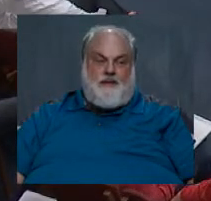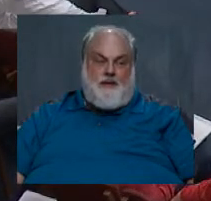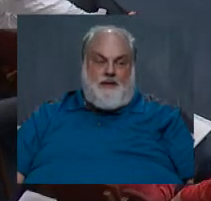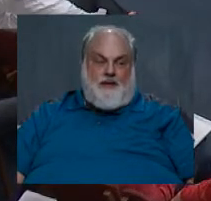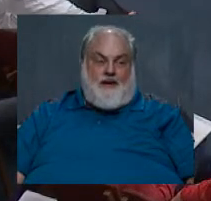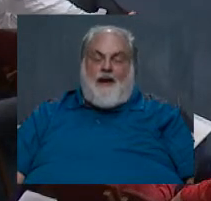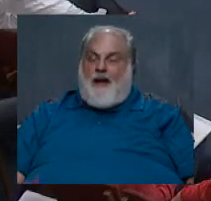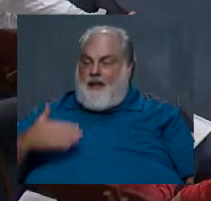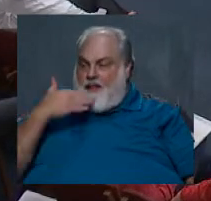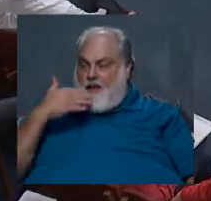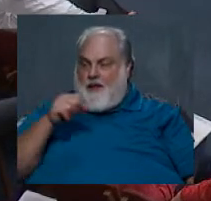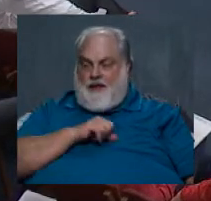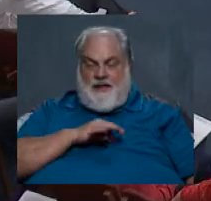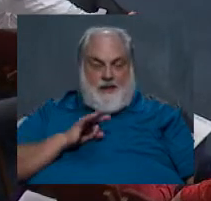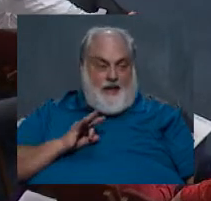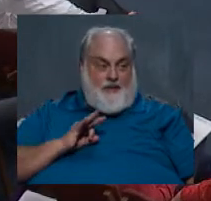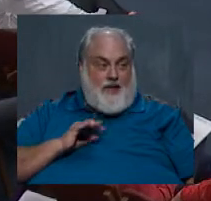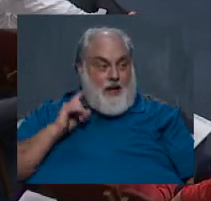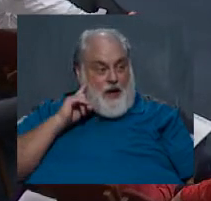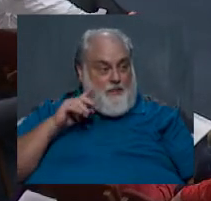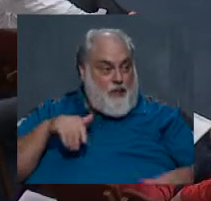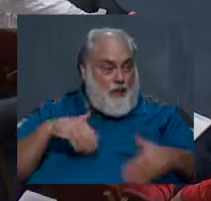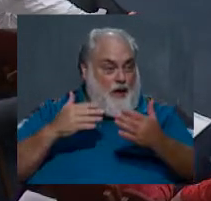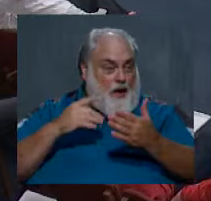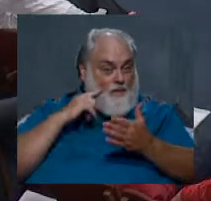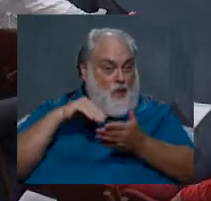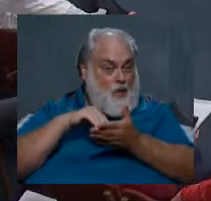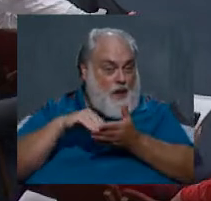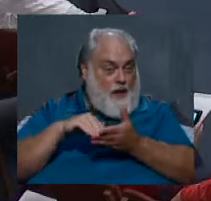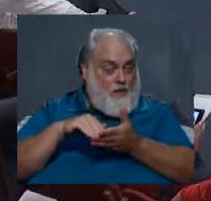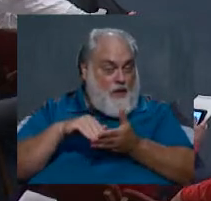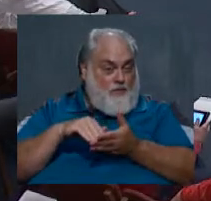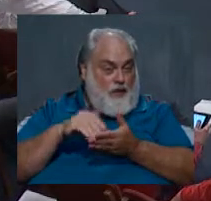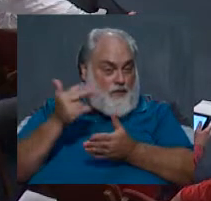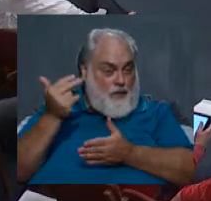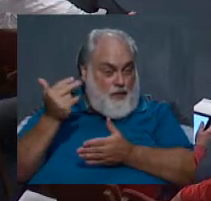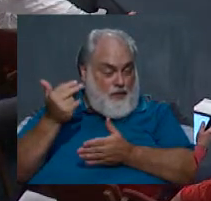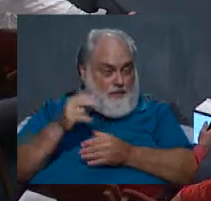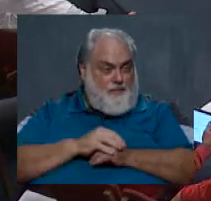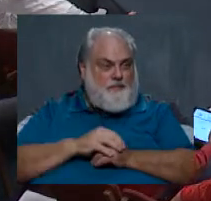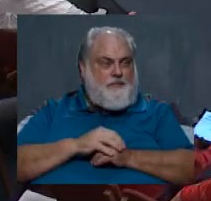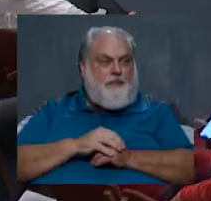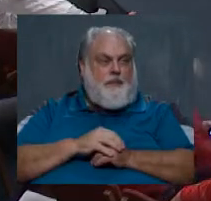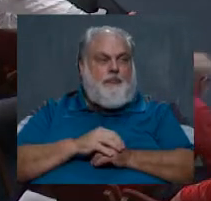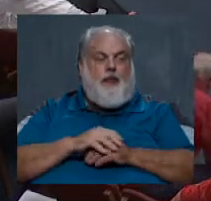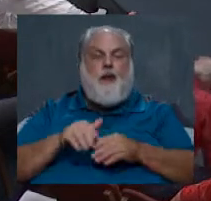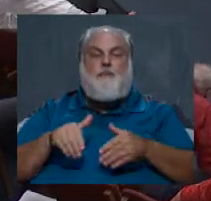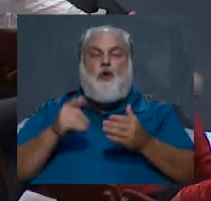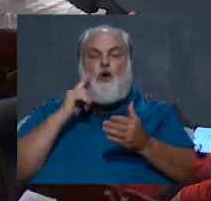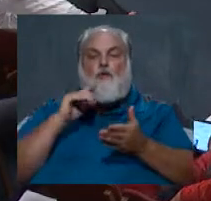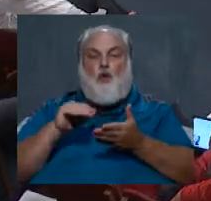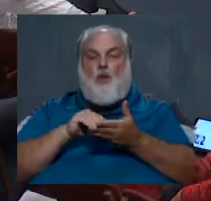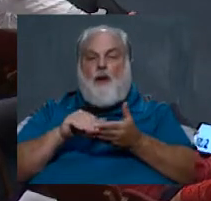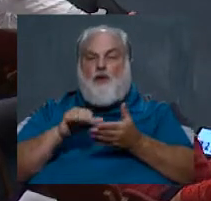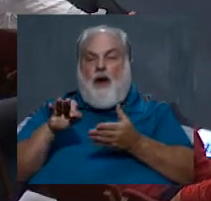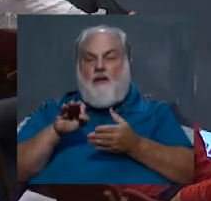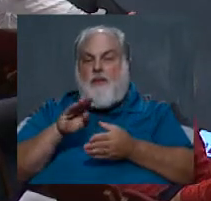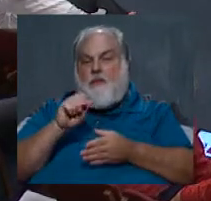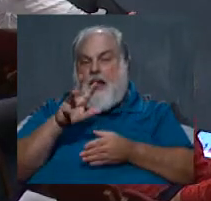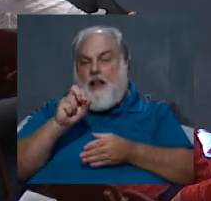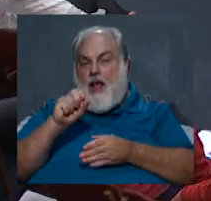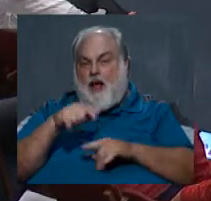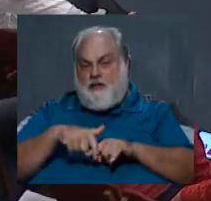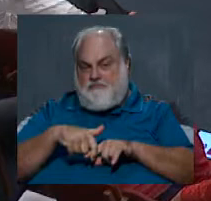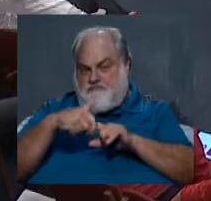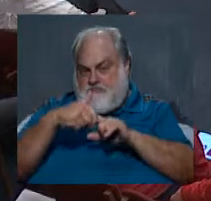Thank you, staff. Do I hear a motion on a bylaw waiver for item 13 first? Yes, I'd like to make a motion for a bylaw waiver